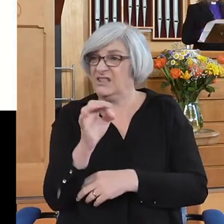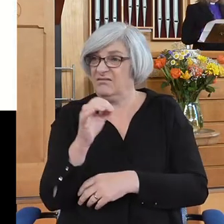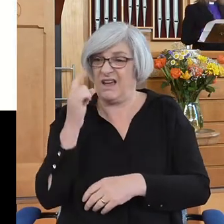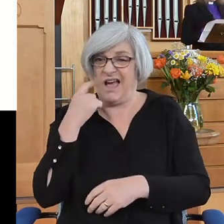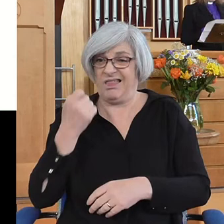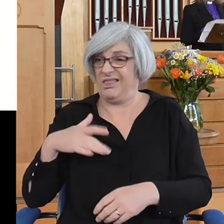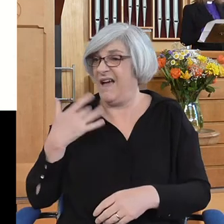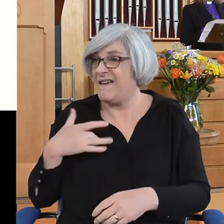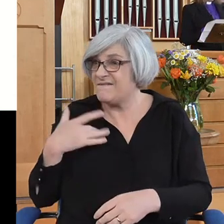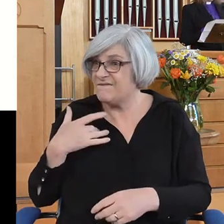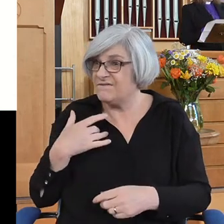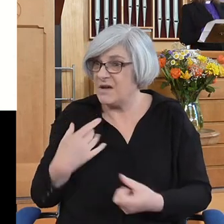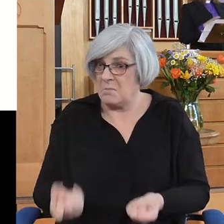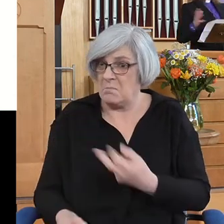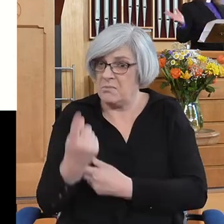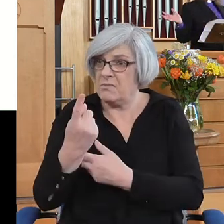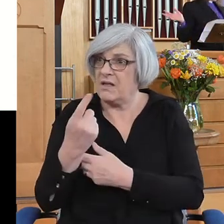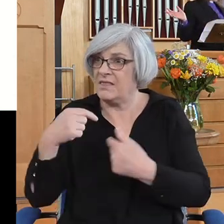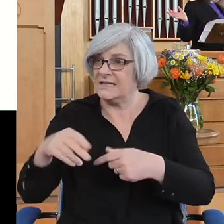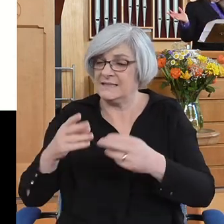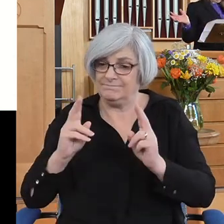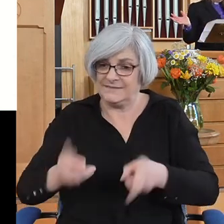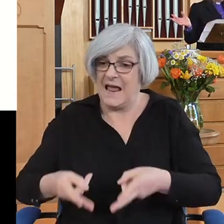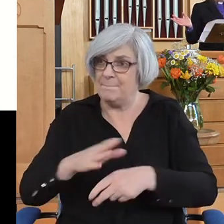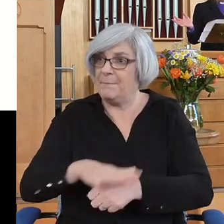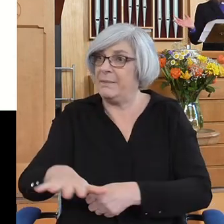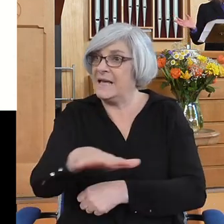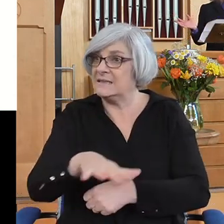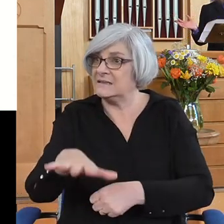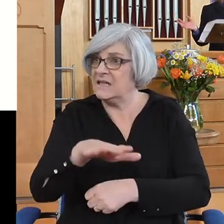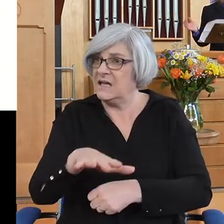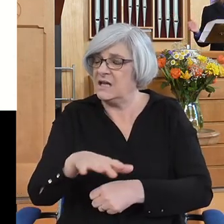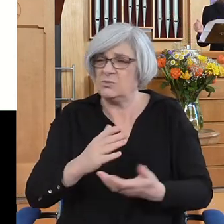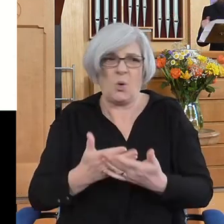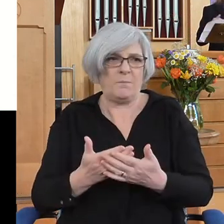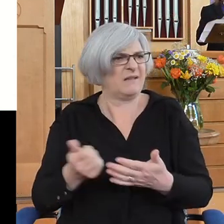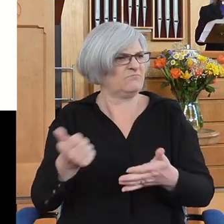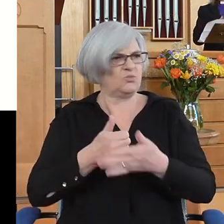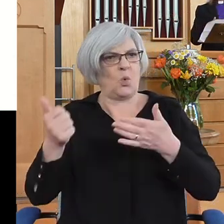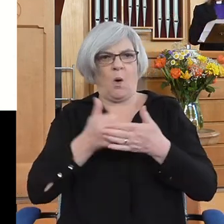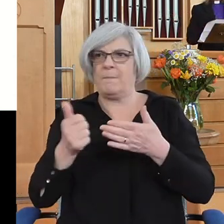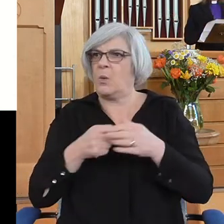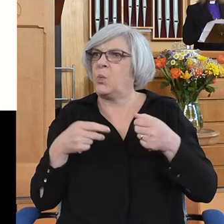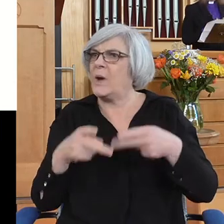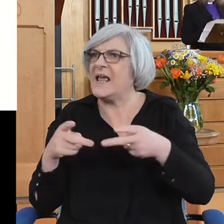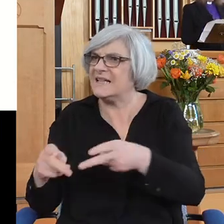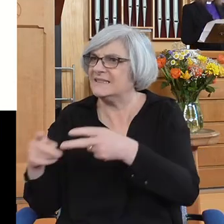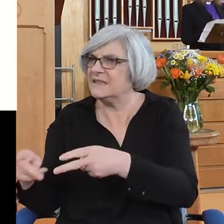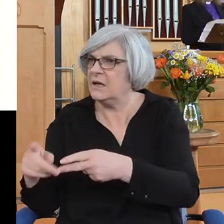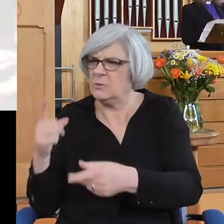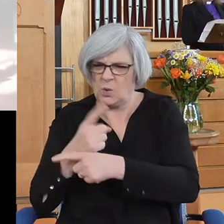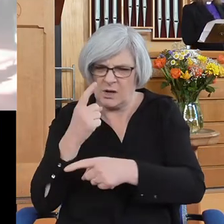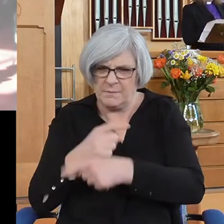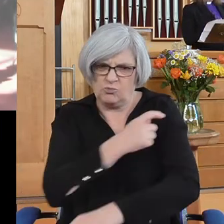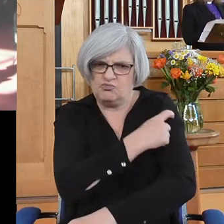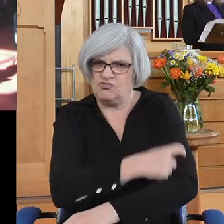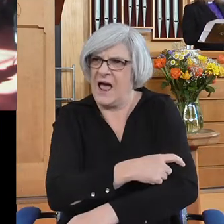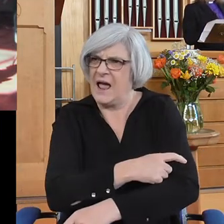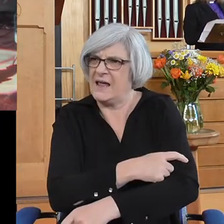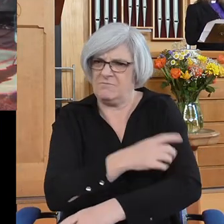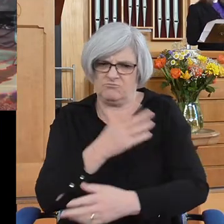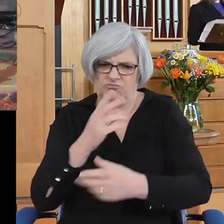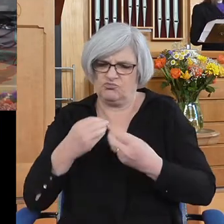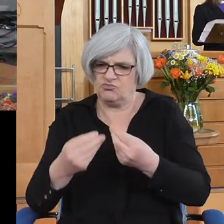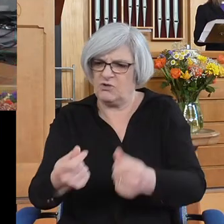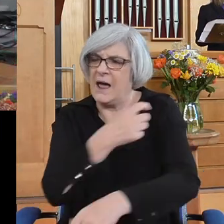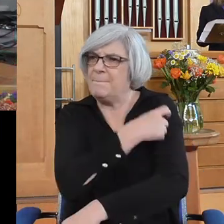most dead place? Not by any logical means. We're talking dry bones and long dead here.